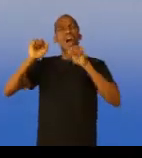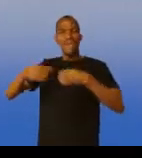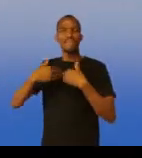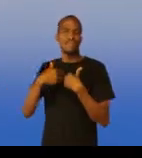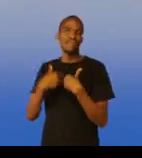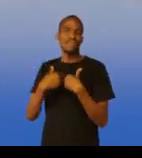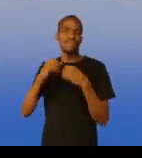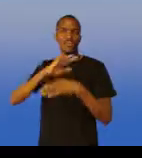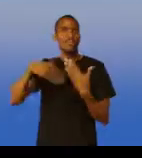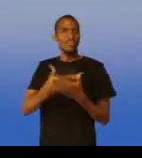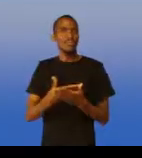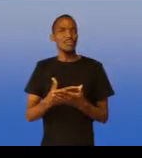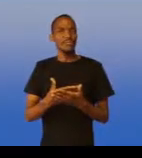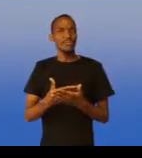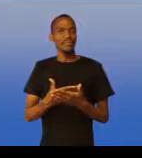All.